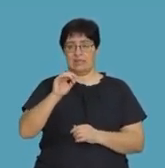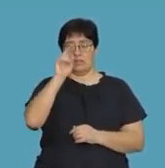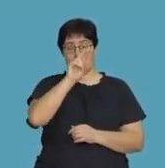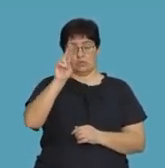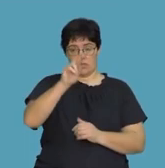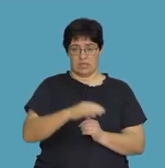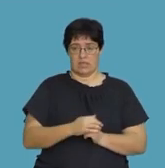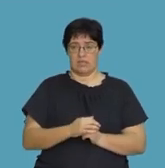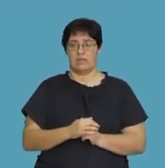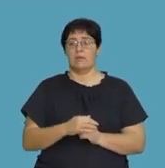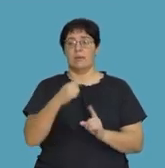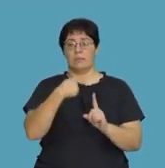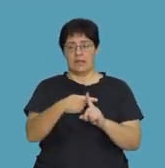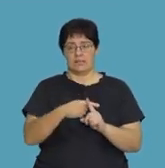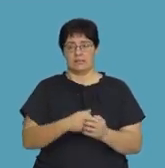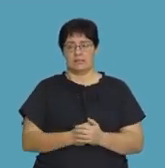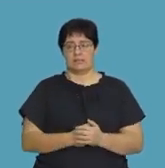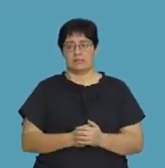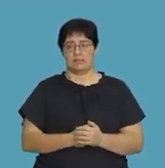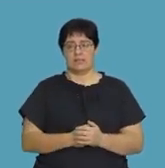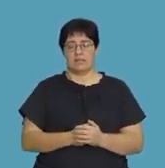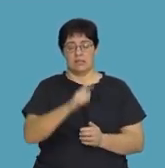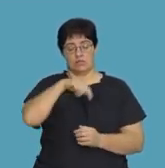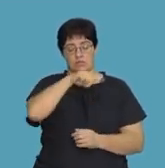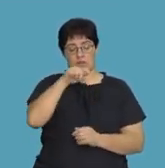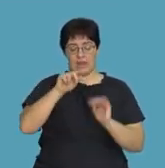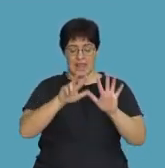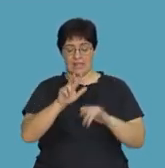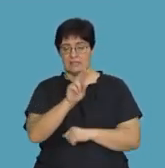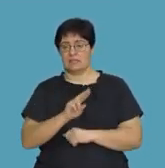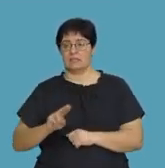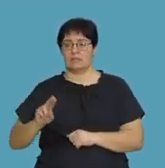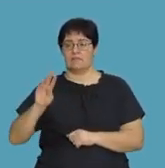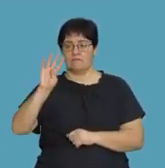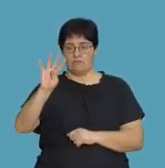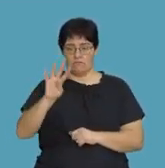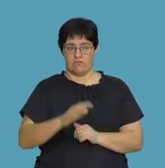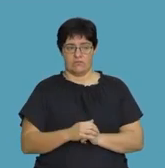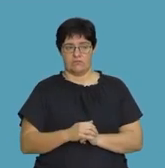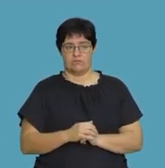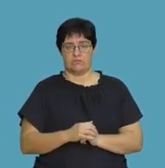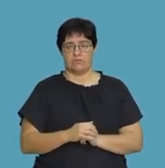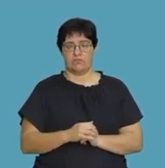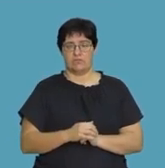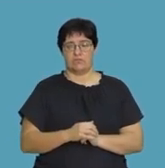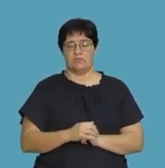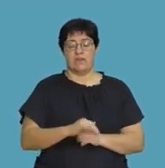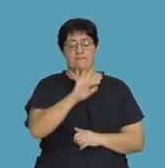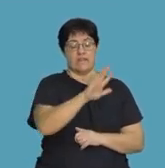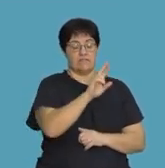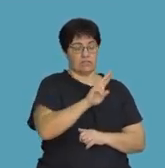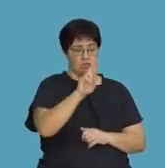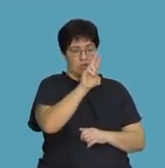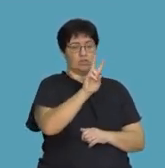3 squared, and then plus this will be the square root of 8 to the exponent of 4.